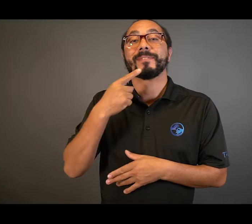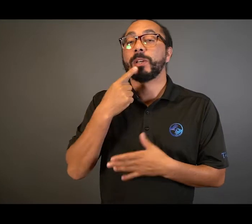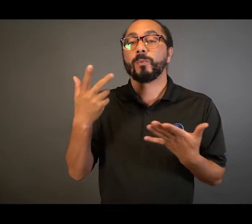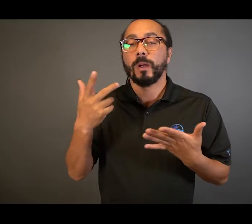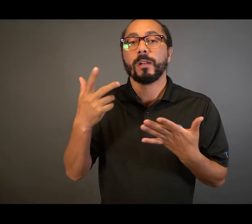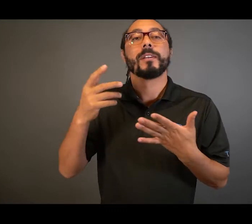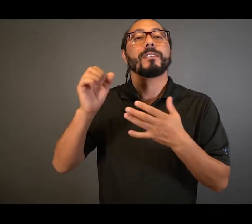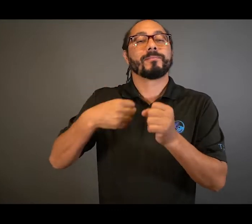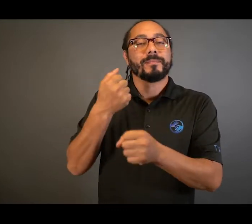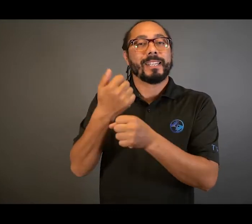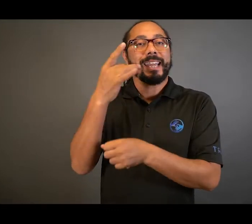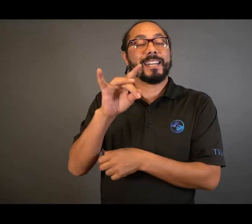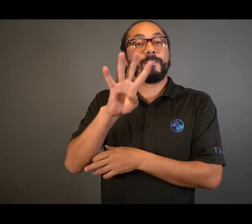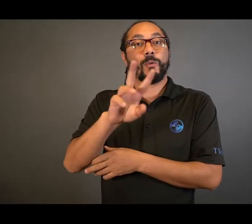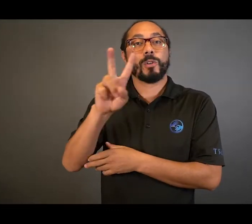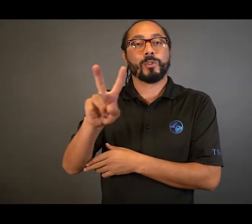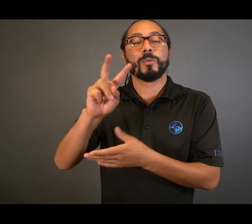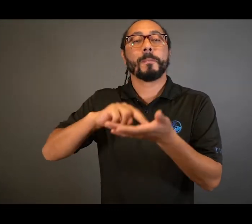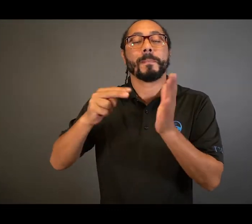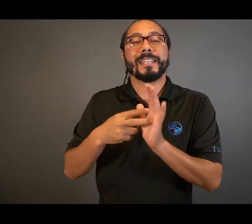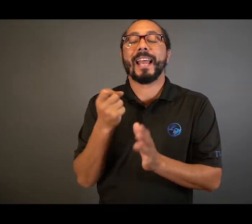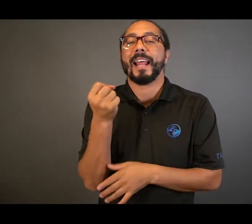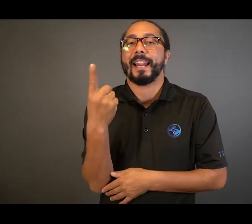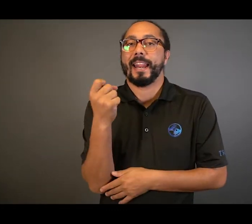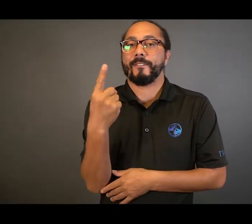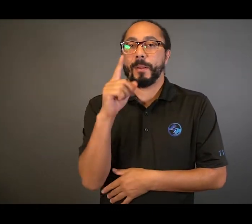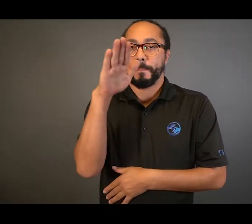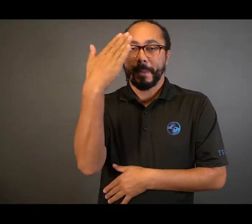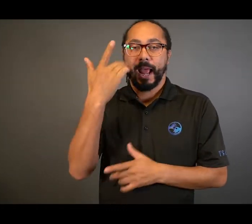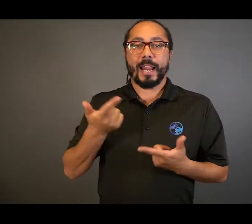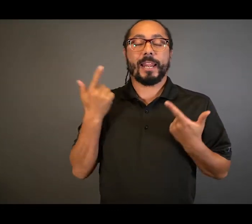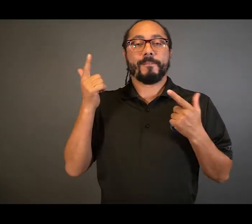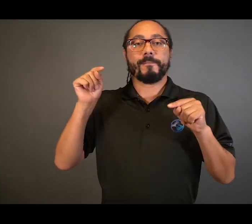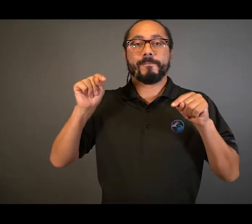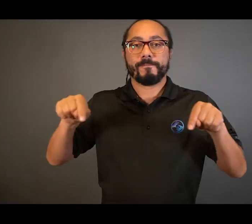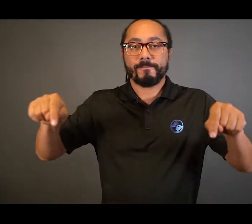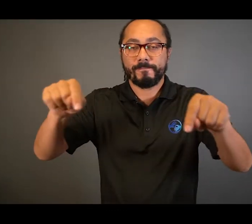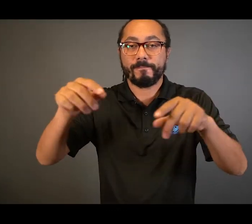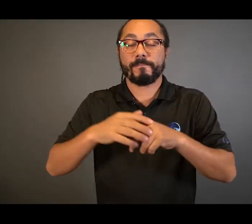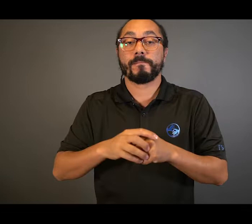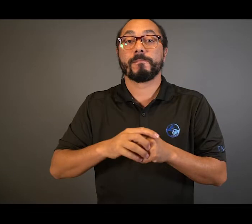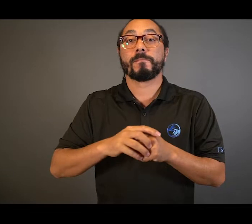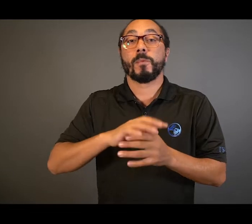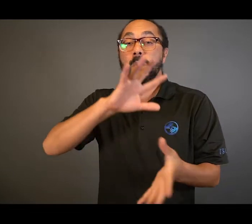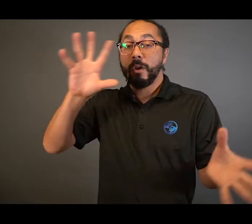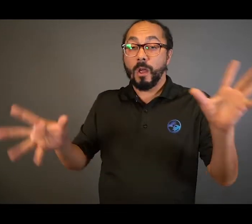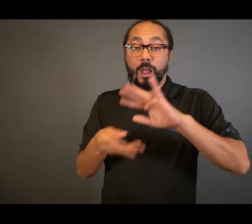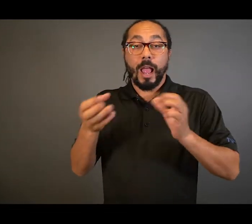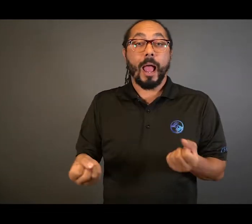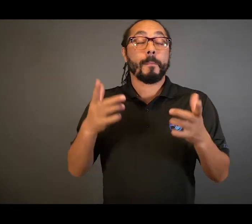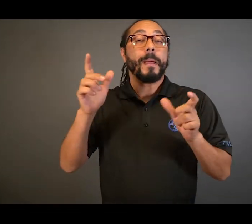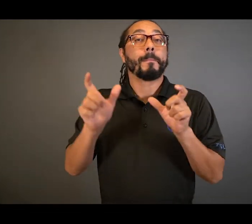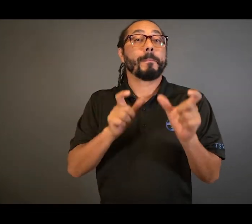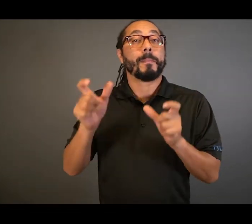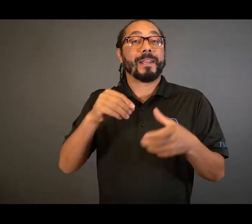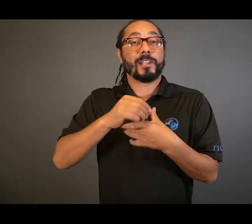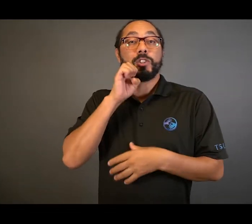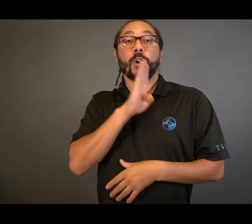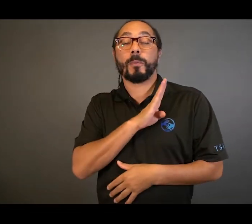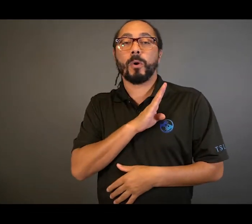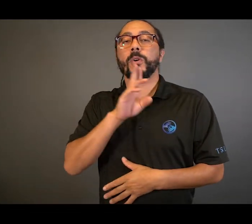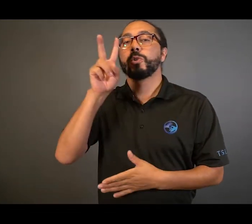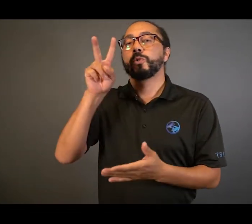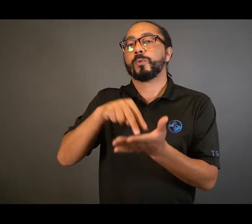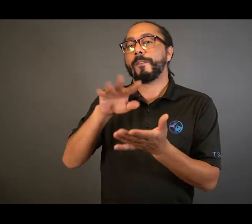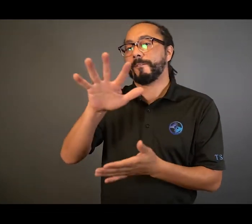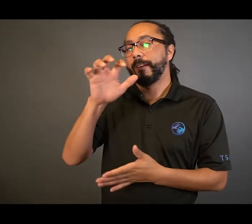the 1842 census counted 11 black residents. The total population of Etobicoke was then